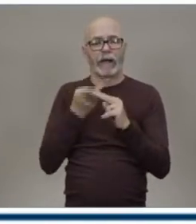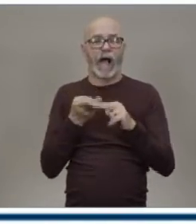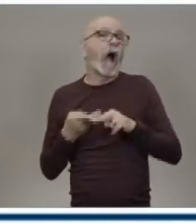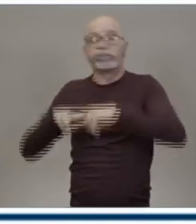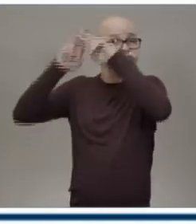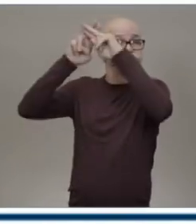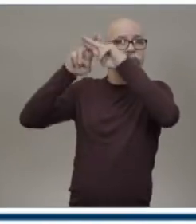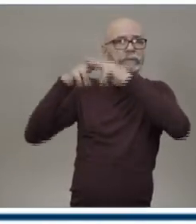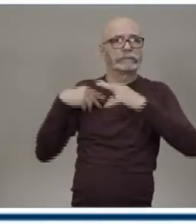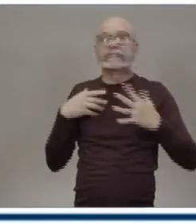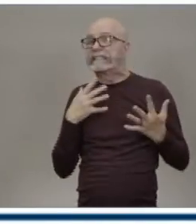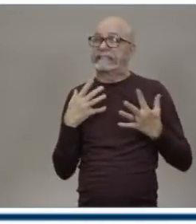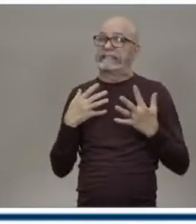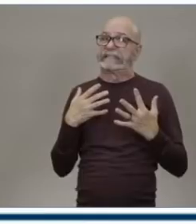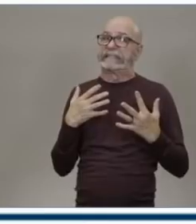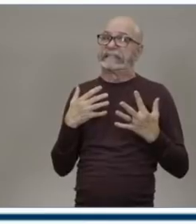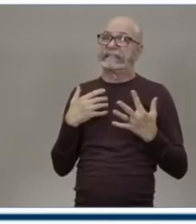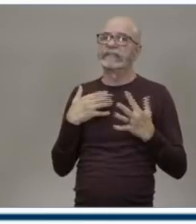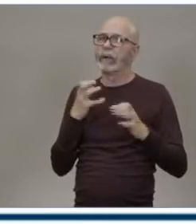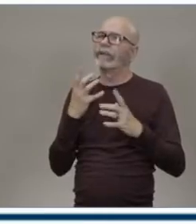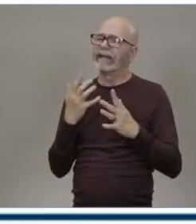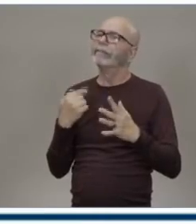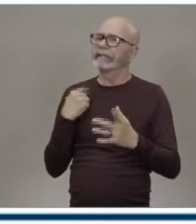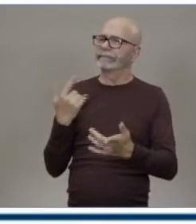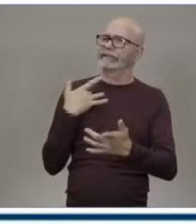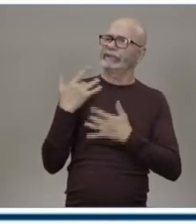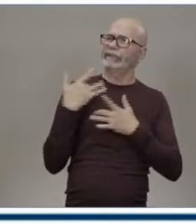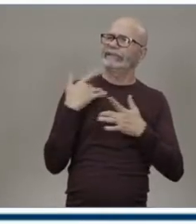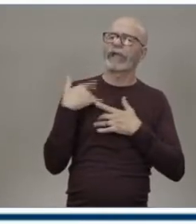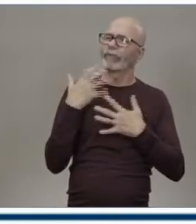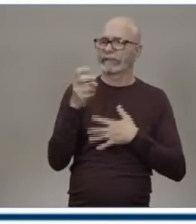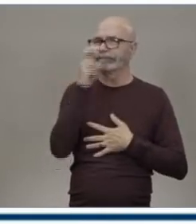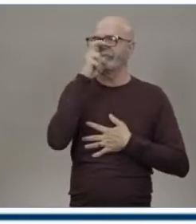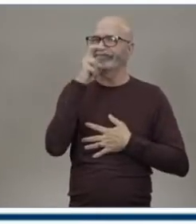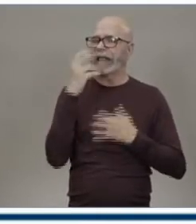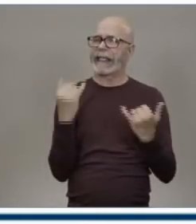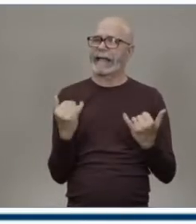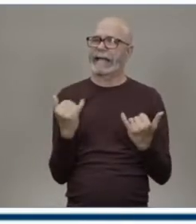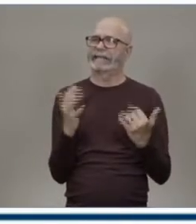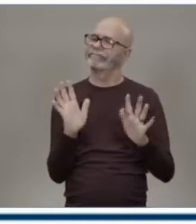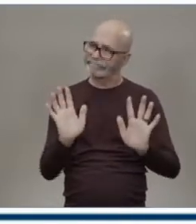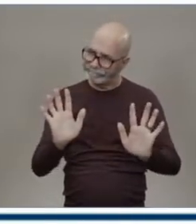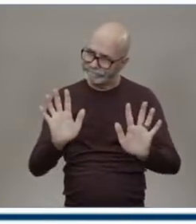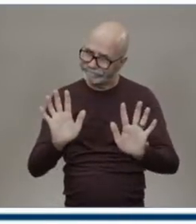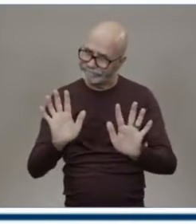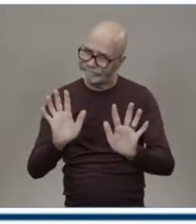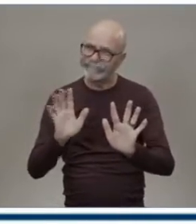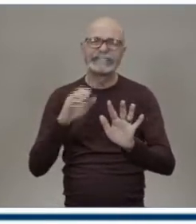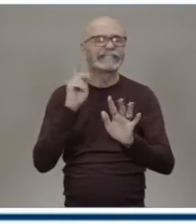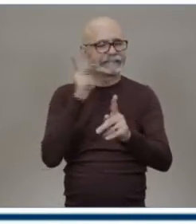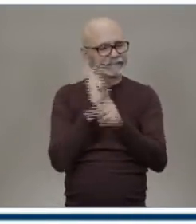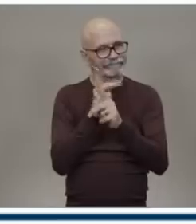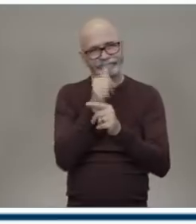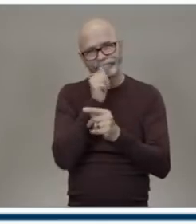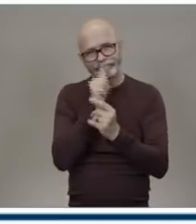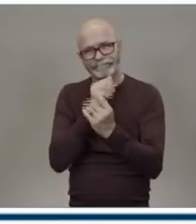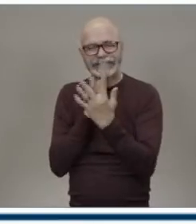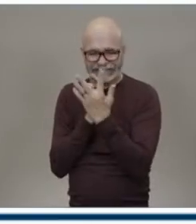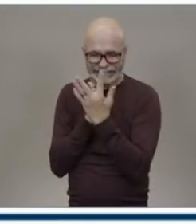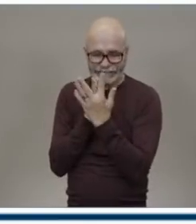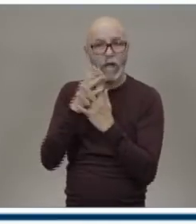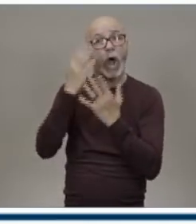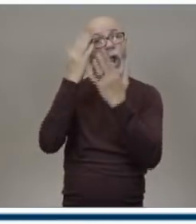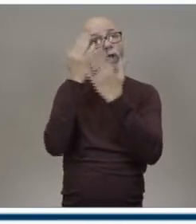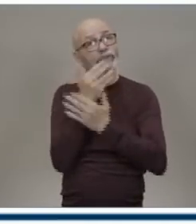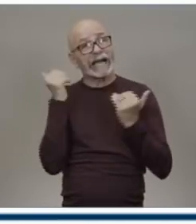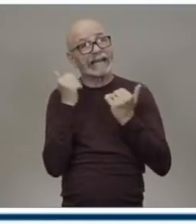4th. And that's why we've kept our restrictions in place to a large extent, getting us through this holiday period. And we hope that